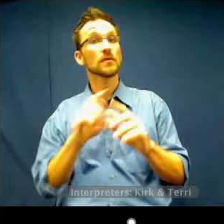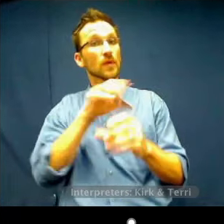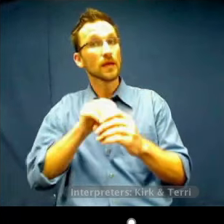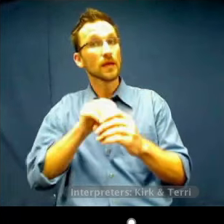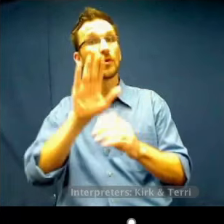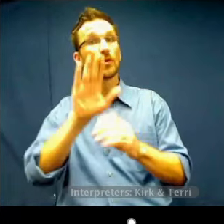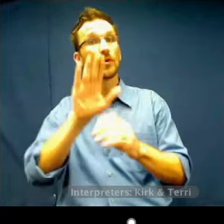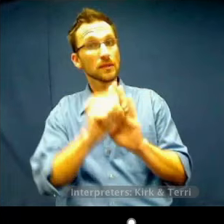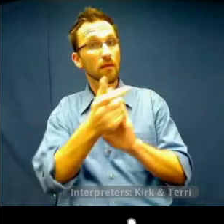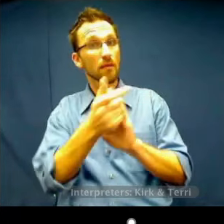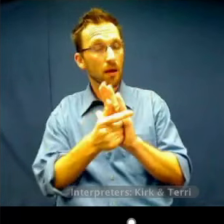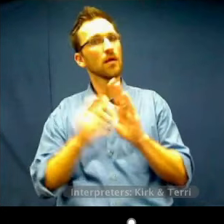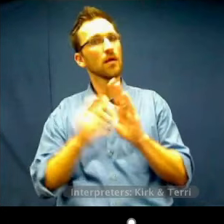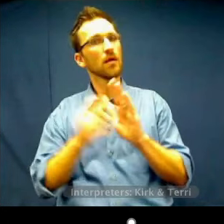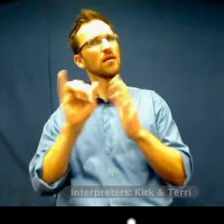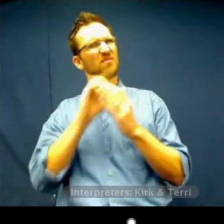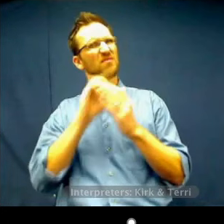may vary or differ.